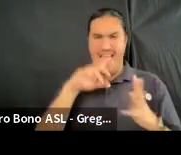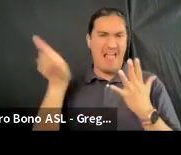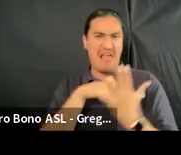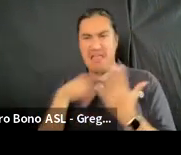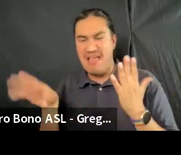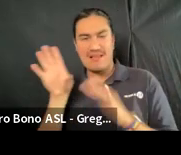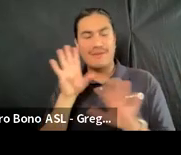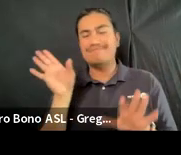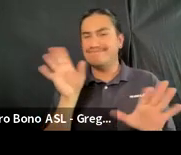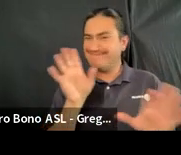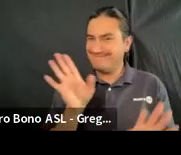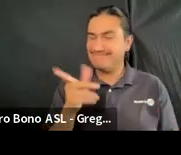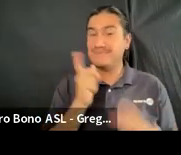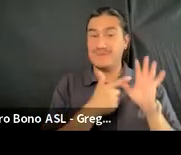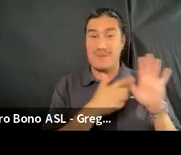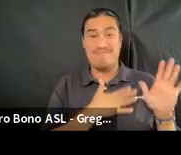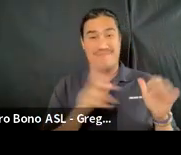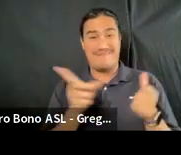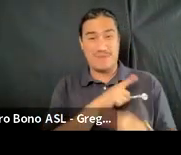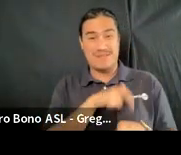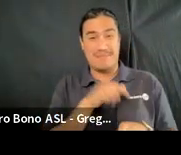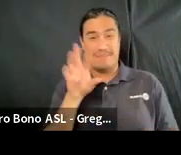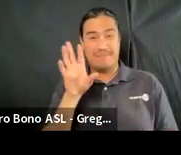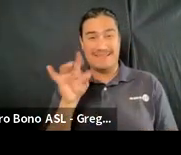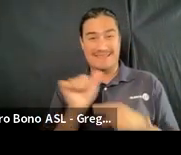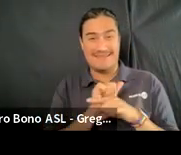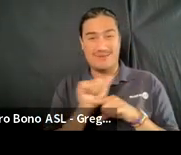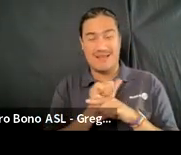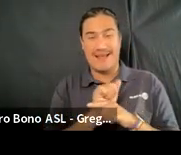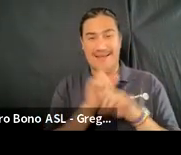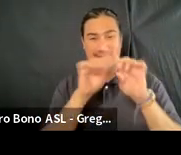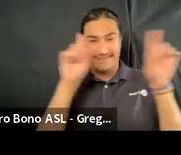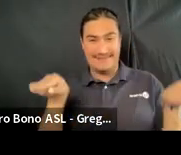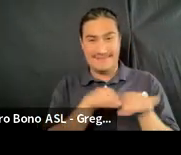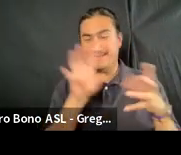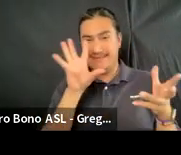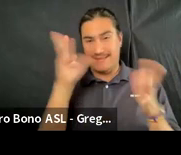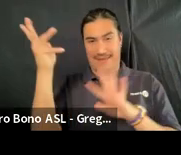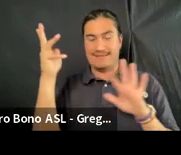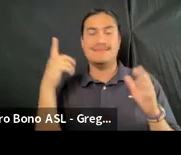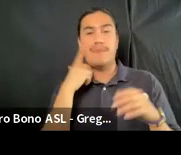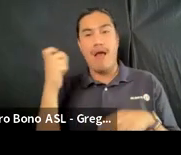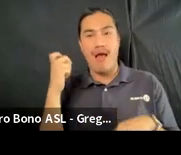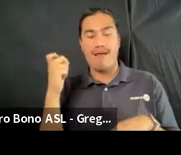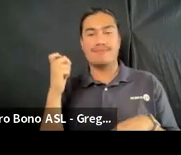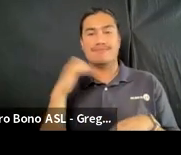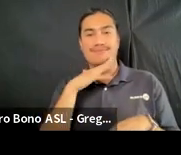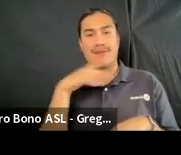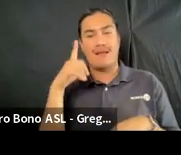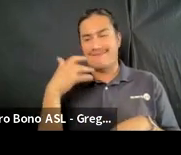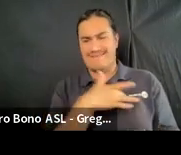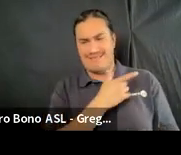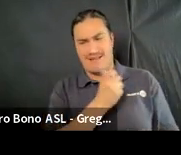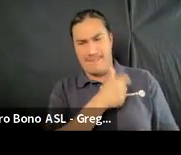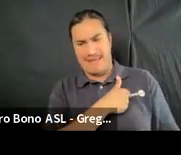out. I'll show you, this is when I first did this exercise. You can see it's a mess, because suddenly I was like, this doesn't feel like me. This doesn't